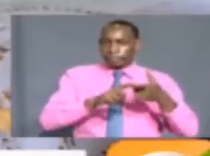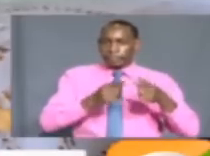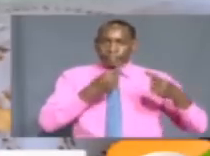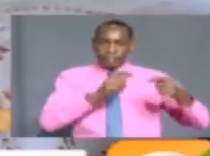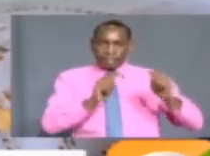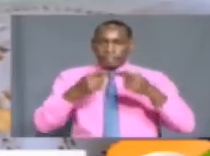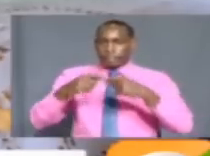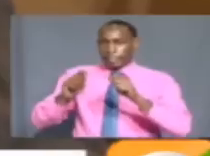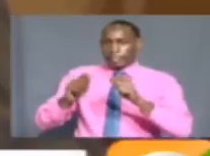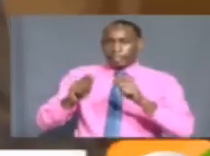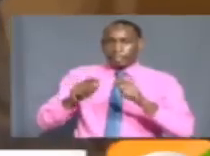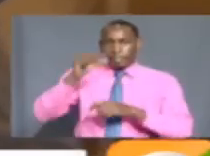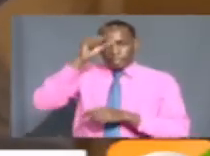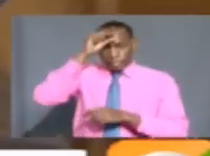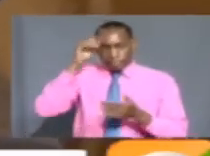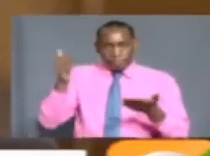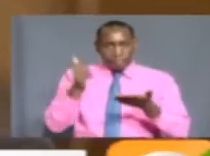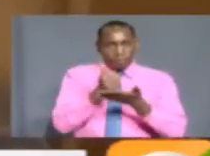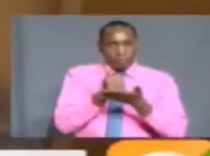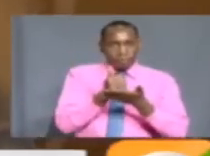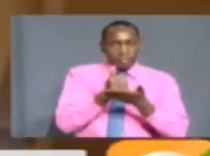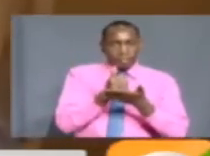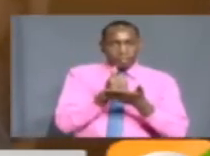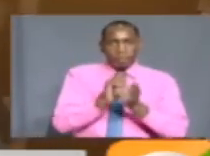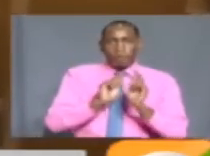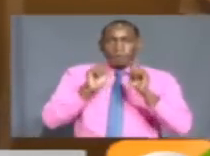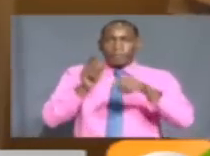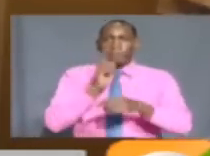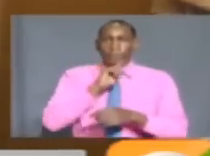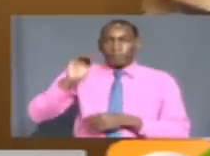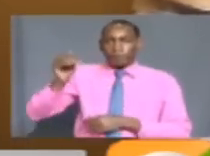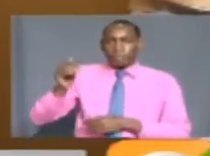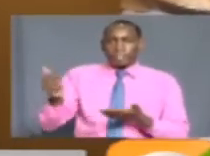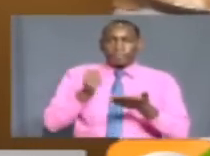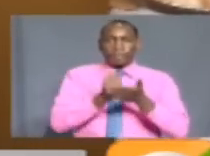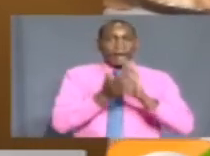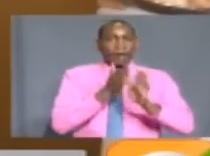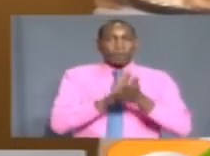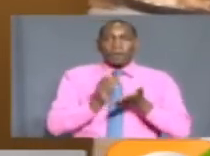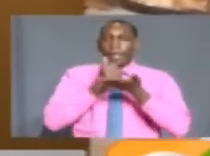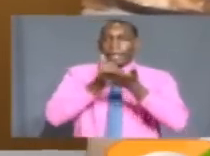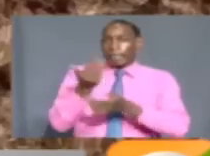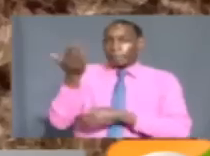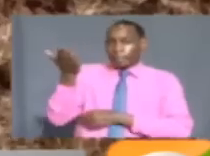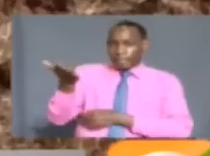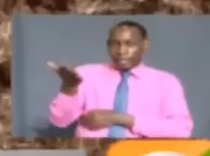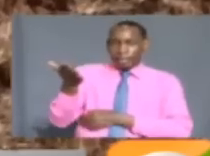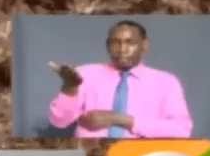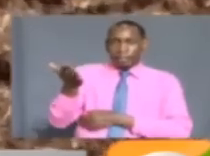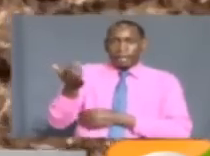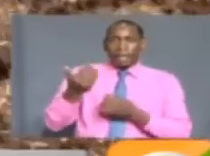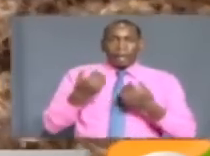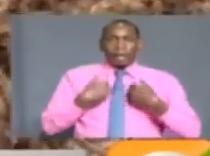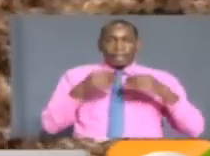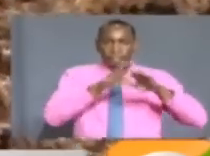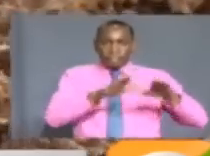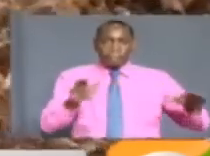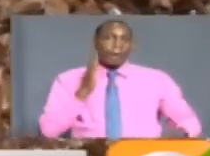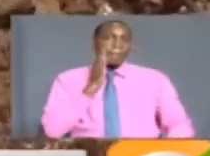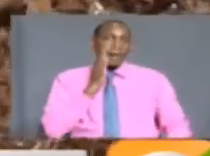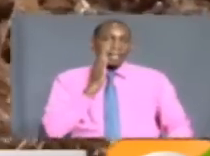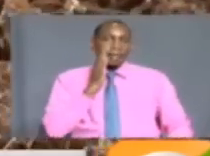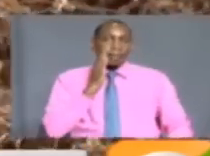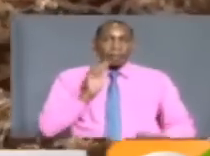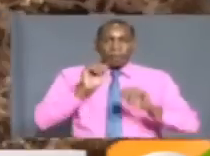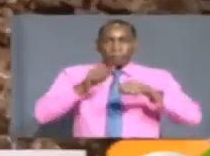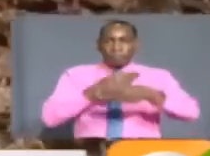tumejaribu kuangalia kwa hizi government offices, tumeenda county offices, tumekosa any help. Tulikuwa tumechua na mam shamba, tuta tuuze